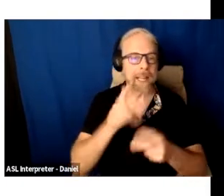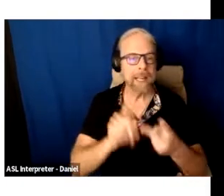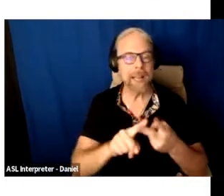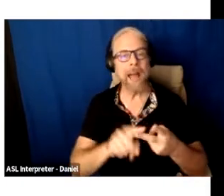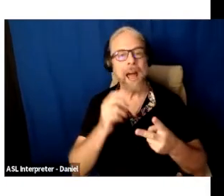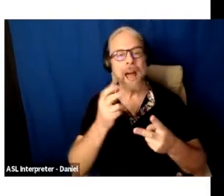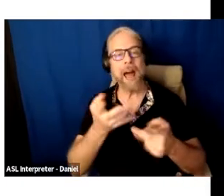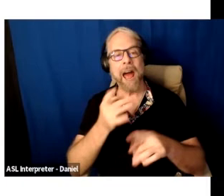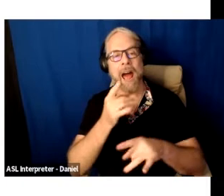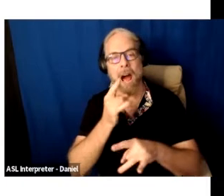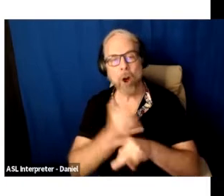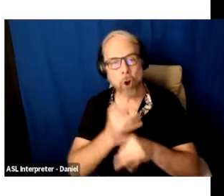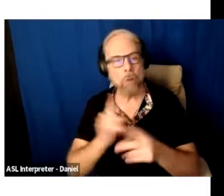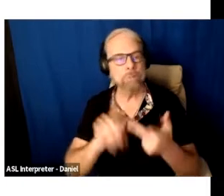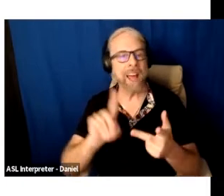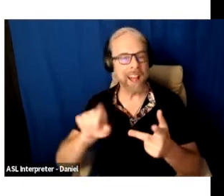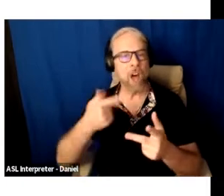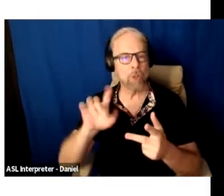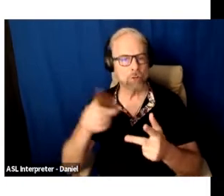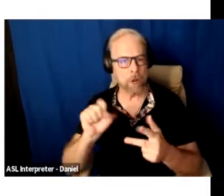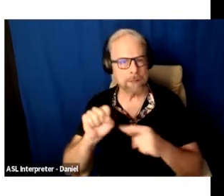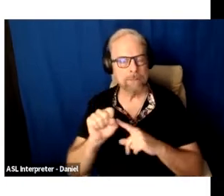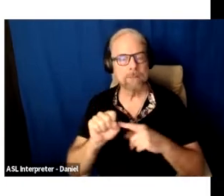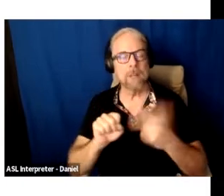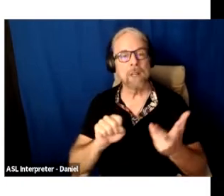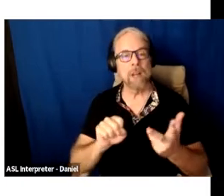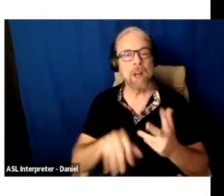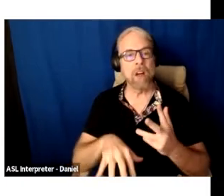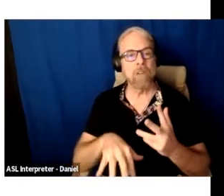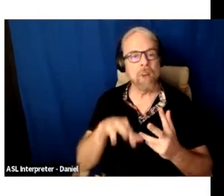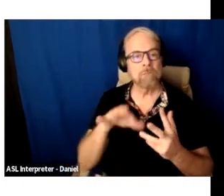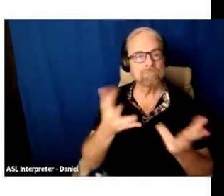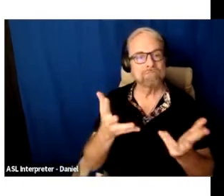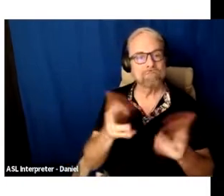and using other drugs as well. They found a